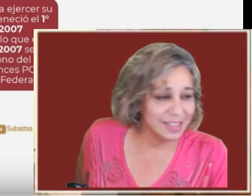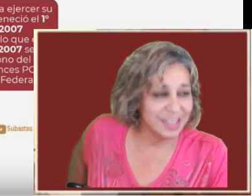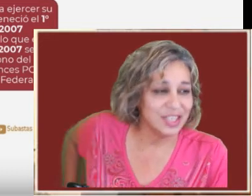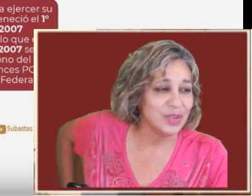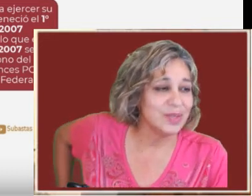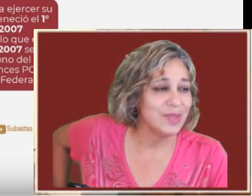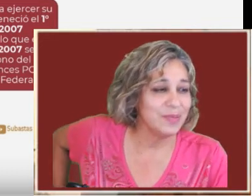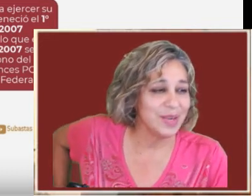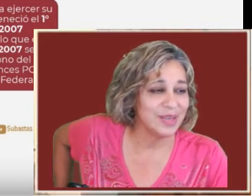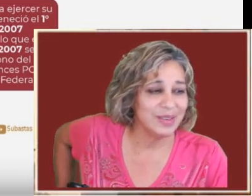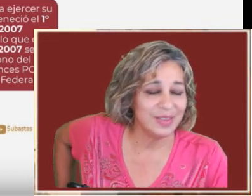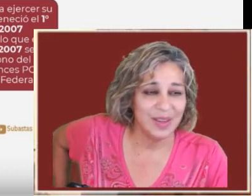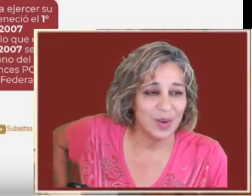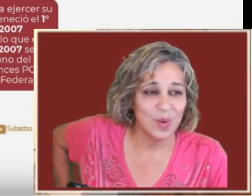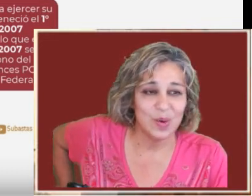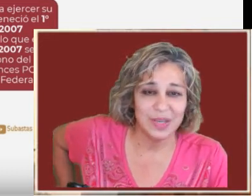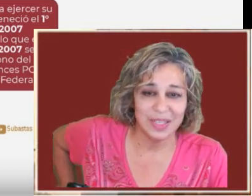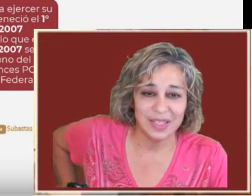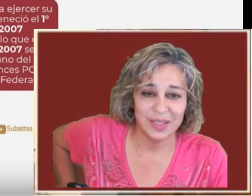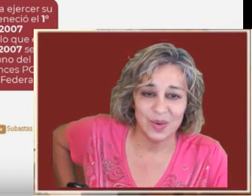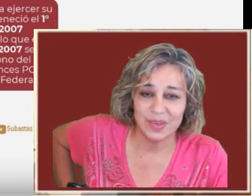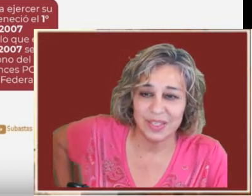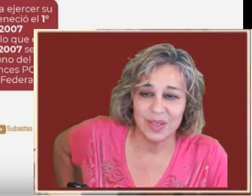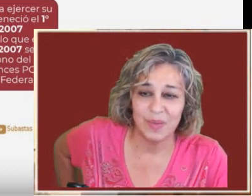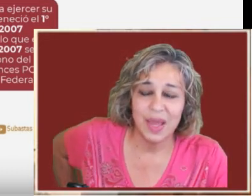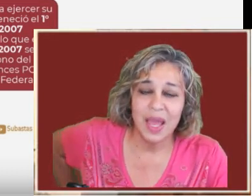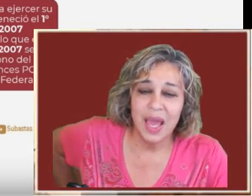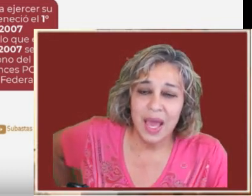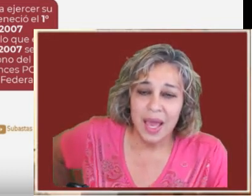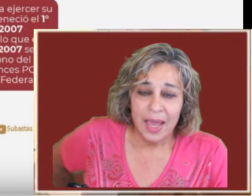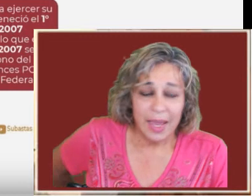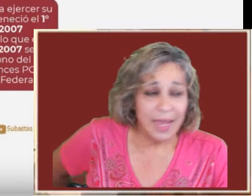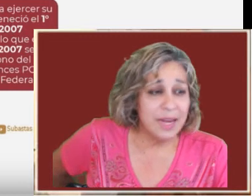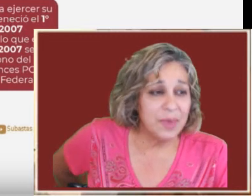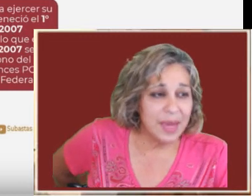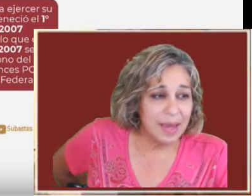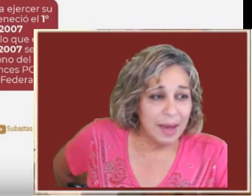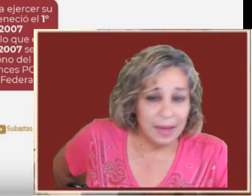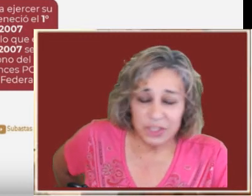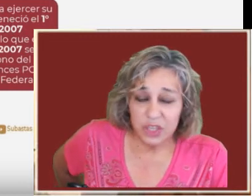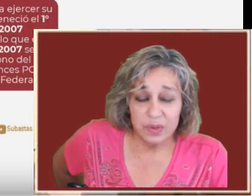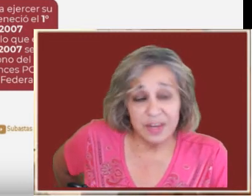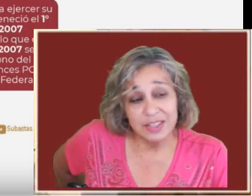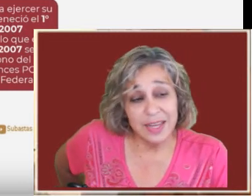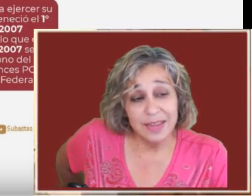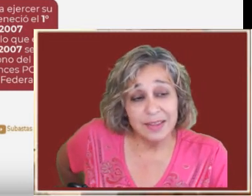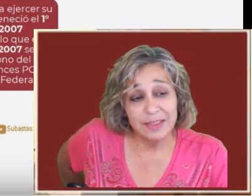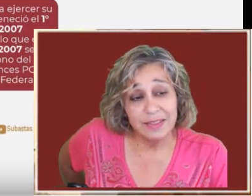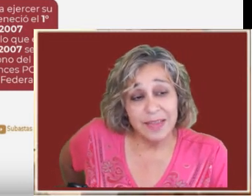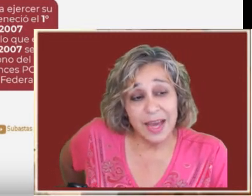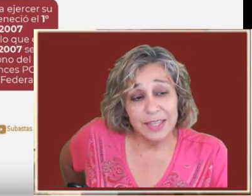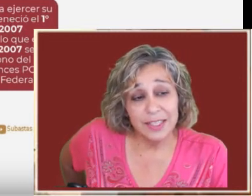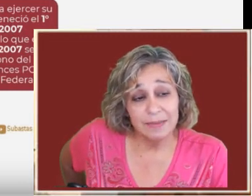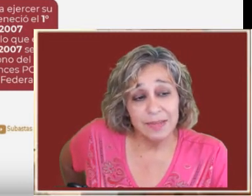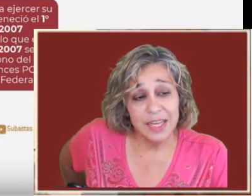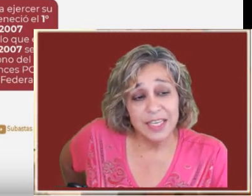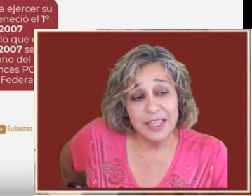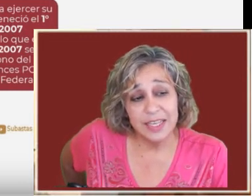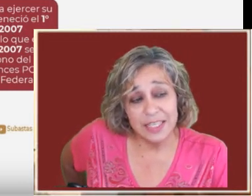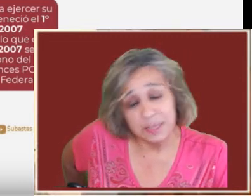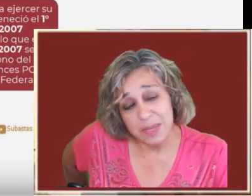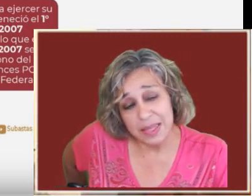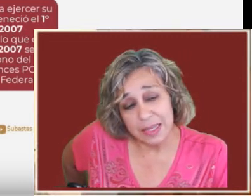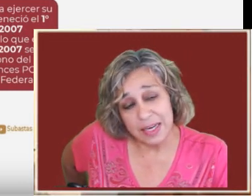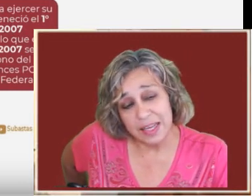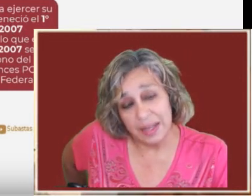conferences. They showed some of the pictures. Gorgeous, gorgeous home. Anyway, so they're saying that it